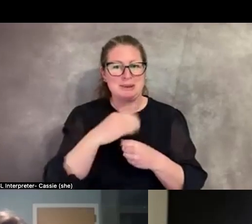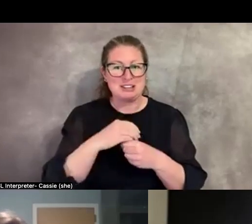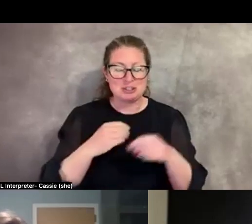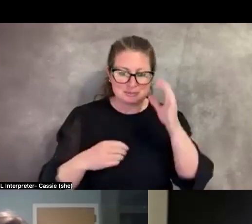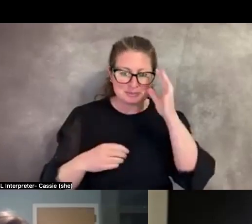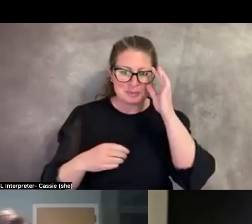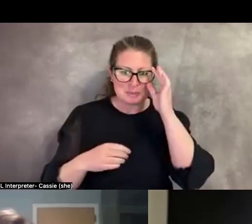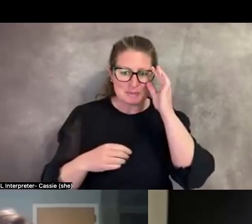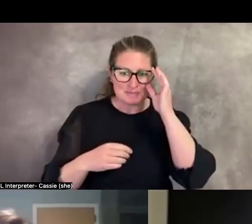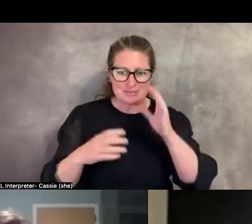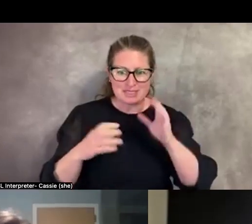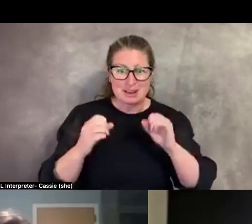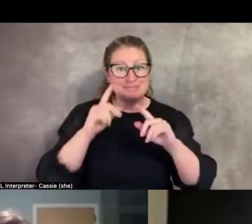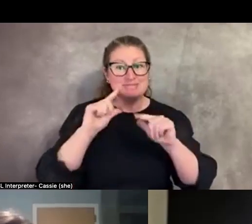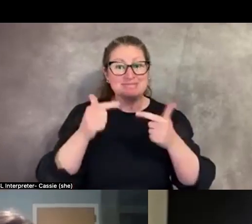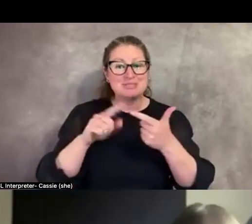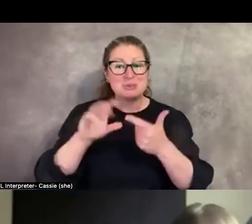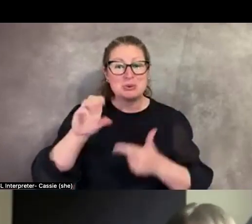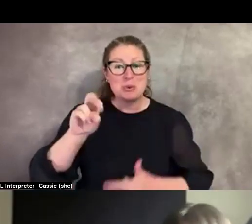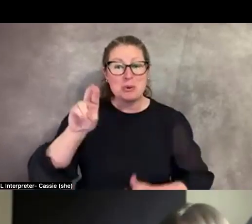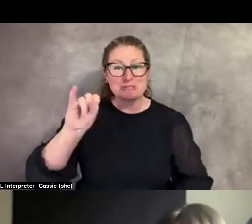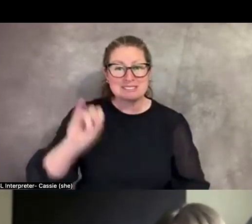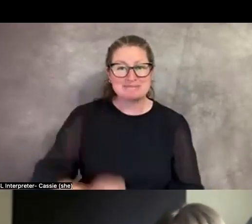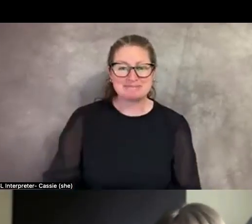So I will turn it over to Khoury.